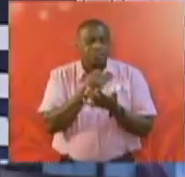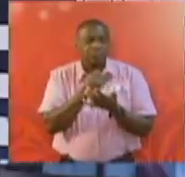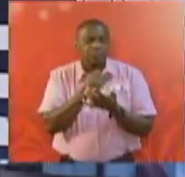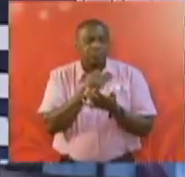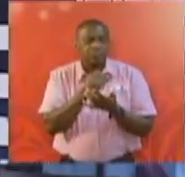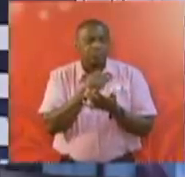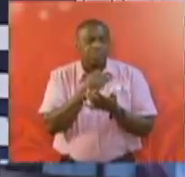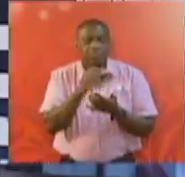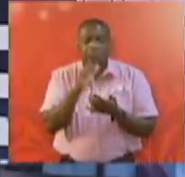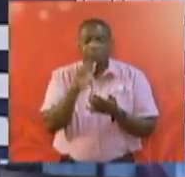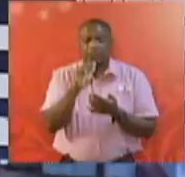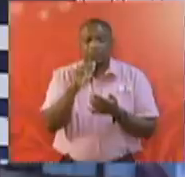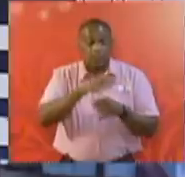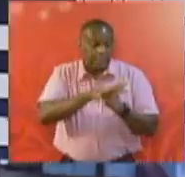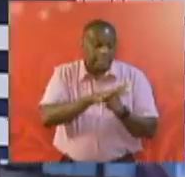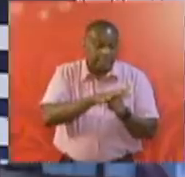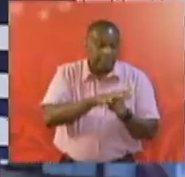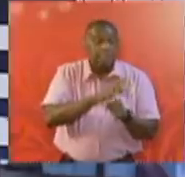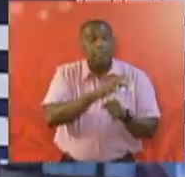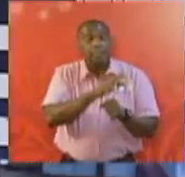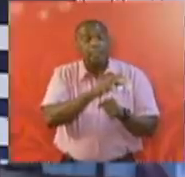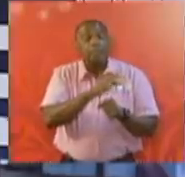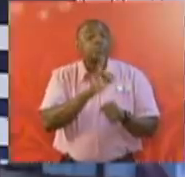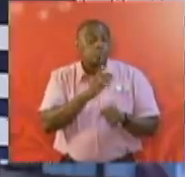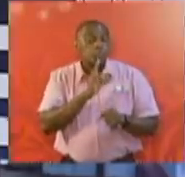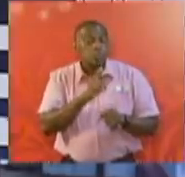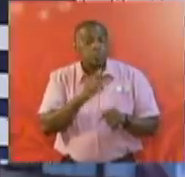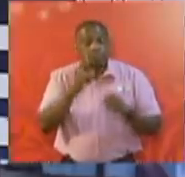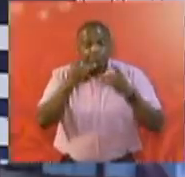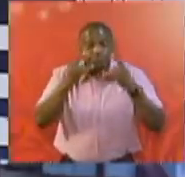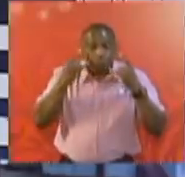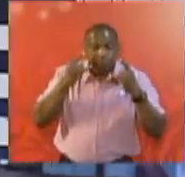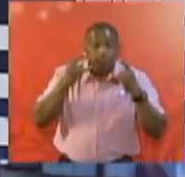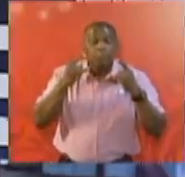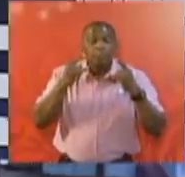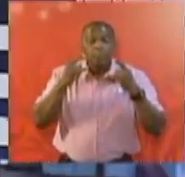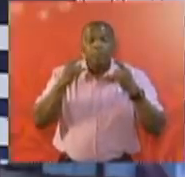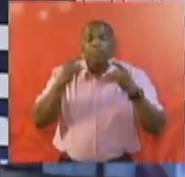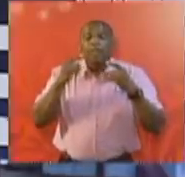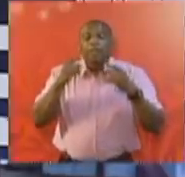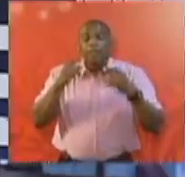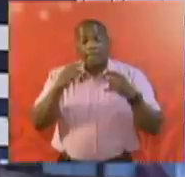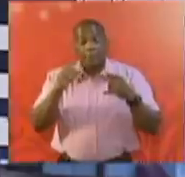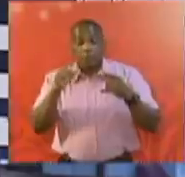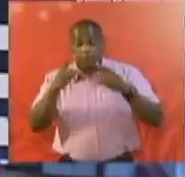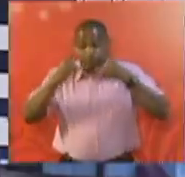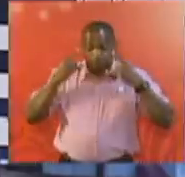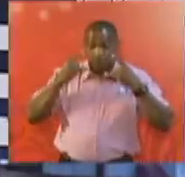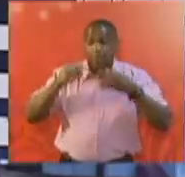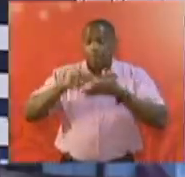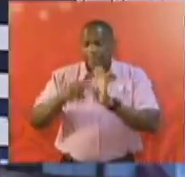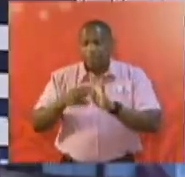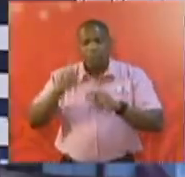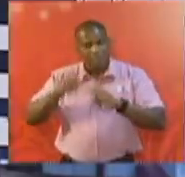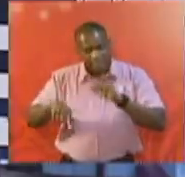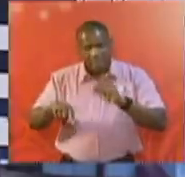you're going into asthmatic attack, you breathe very quickly. A mask cannot allow you to breathe very quickly. Those of you who exercise, some of us